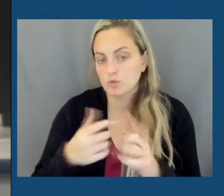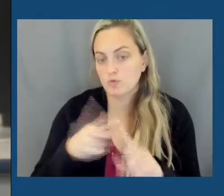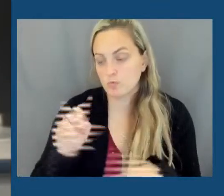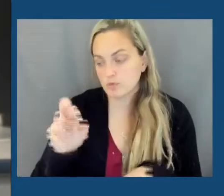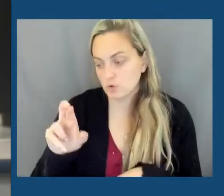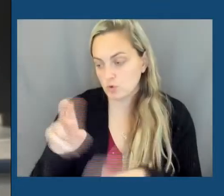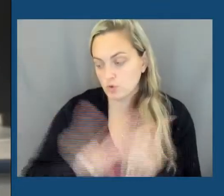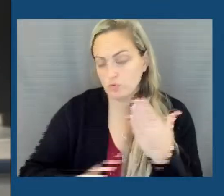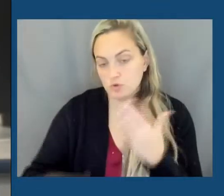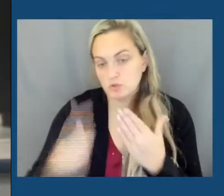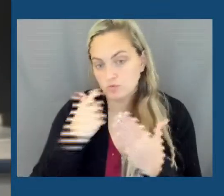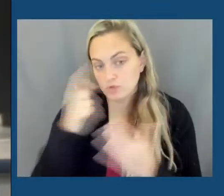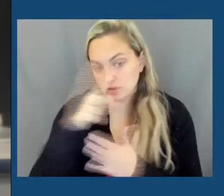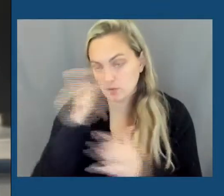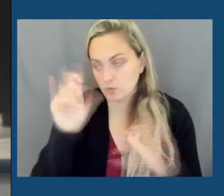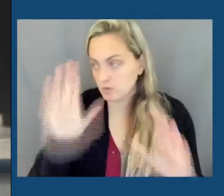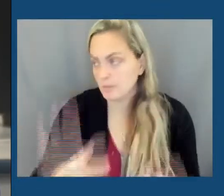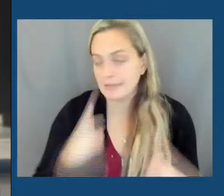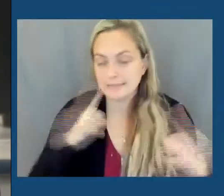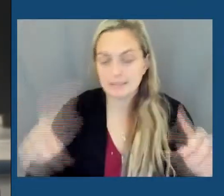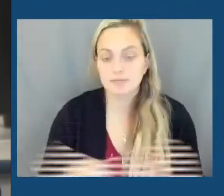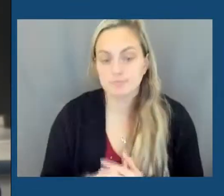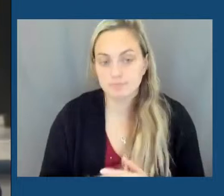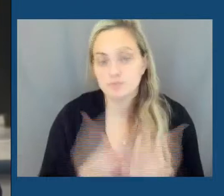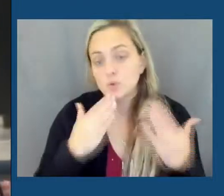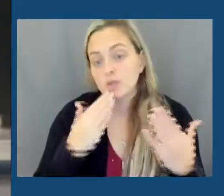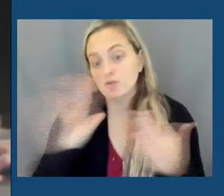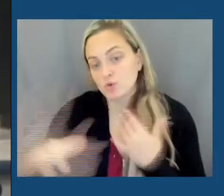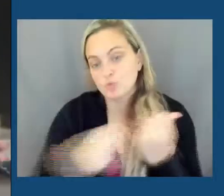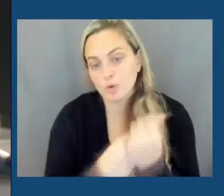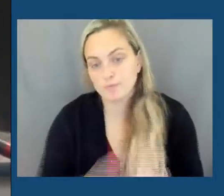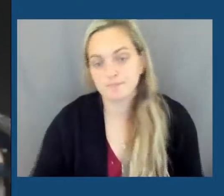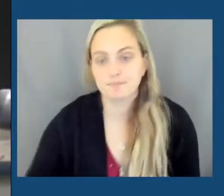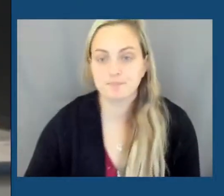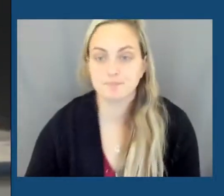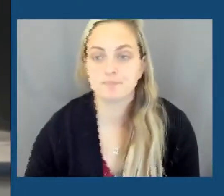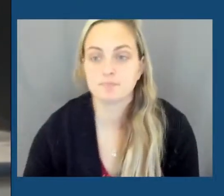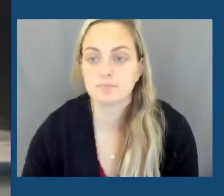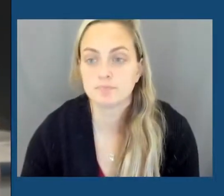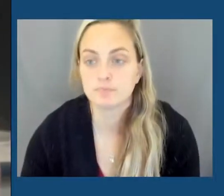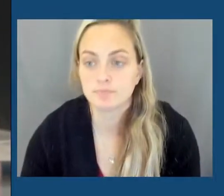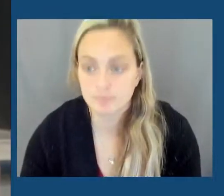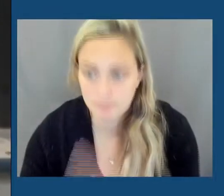summer. And it was an amazing success. So just thank you for your support as well.